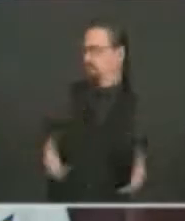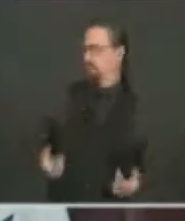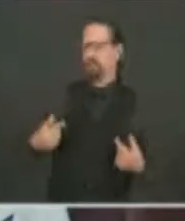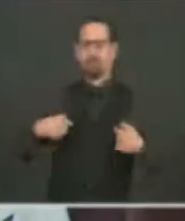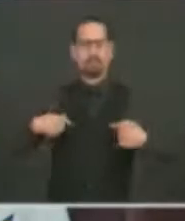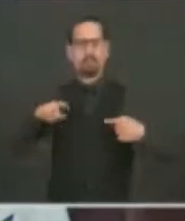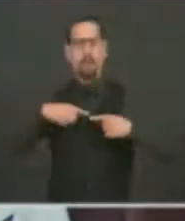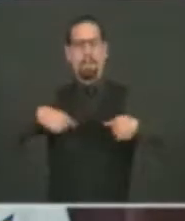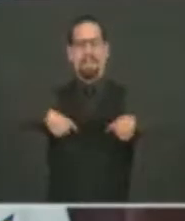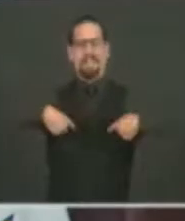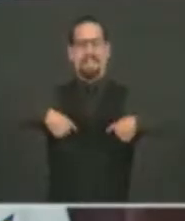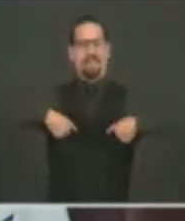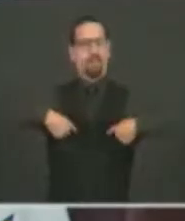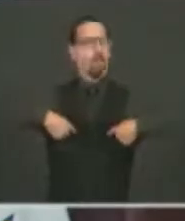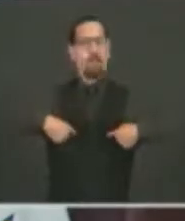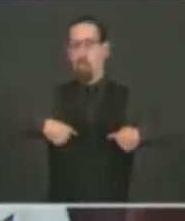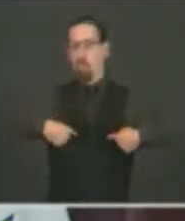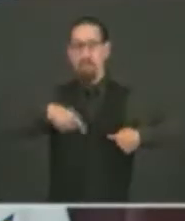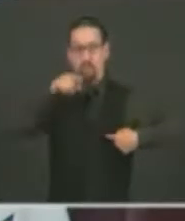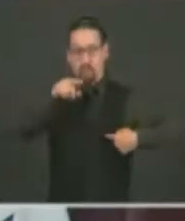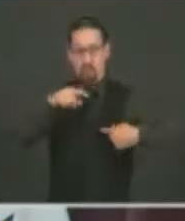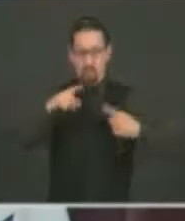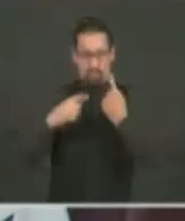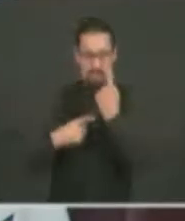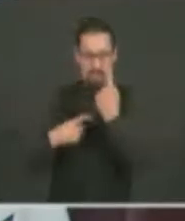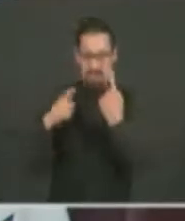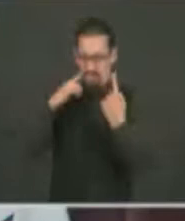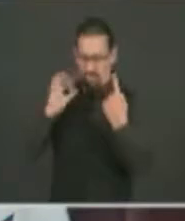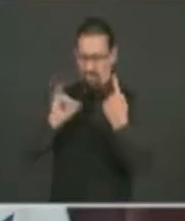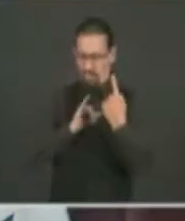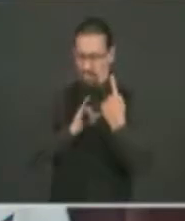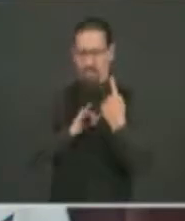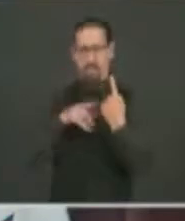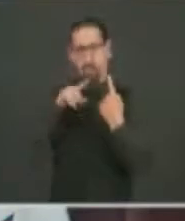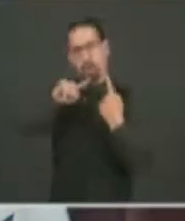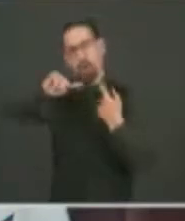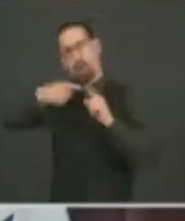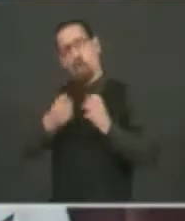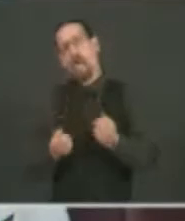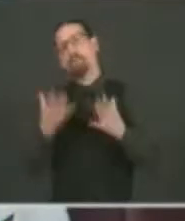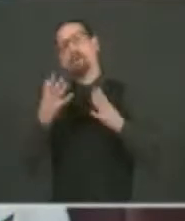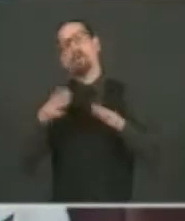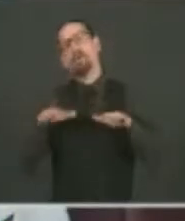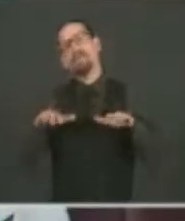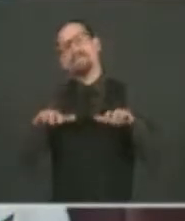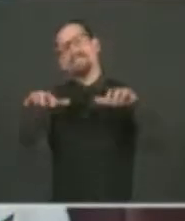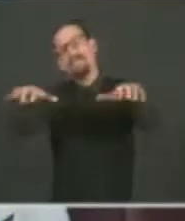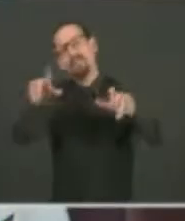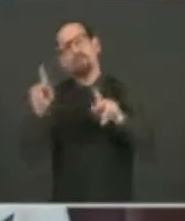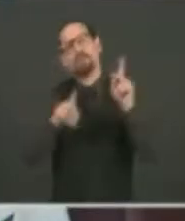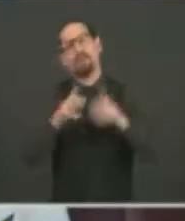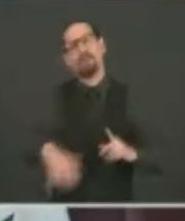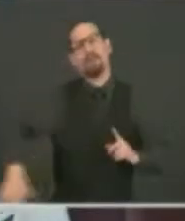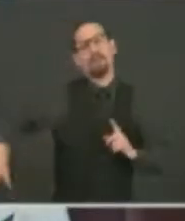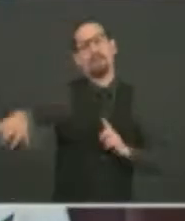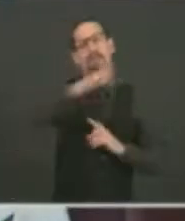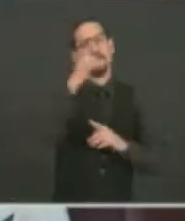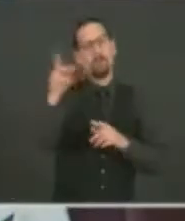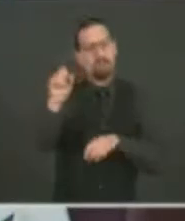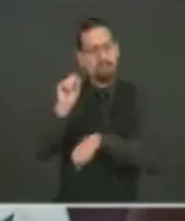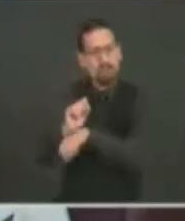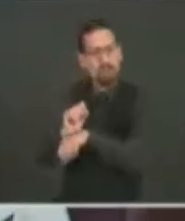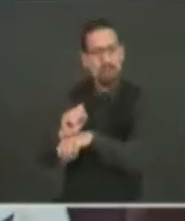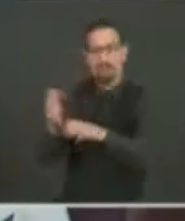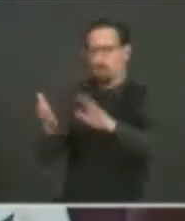systems, we'll be able to pretty quickly get off of the New York, Connecticut list, and I'm sorry